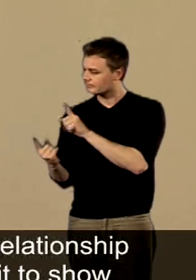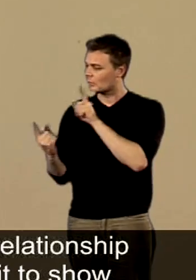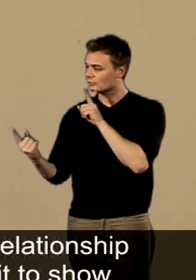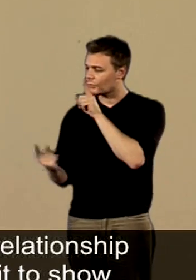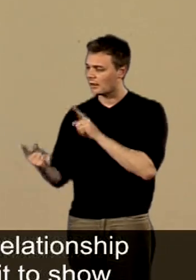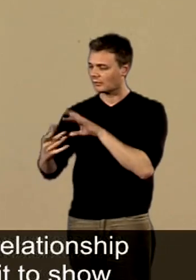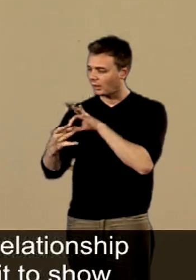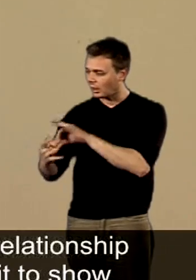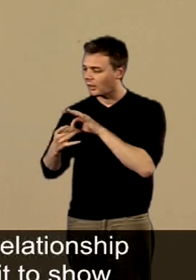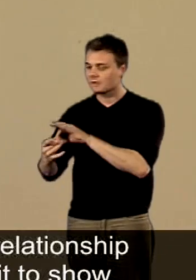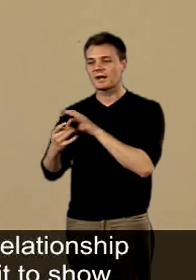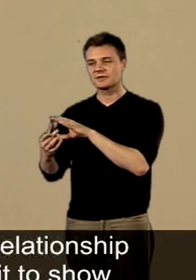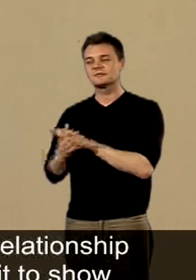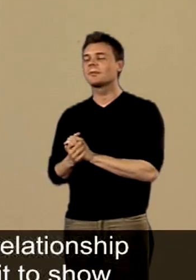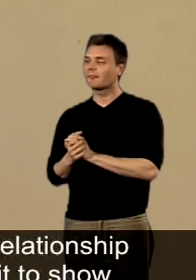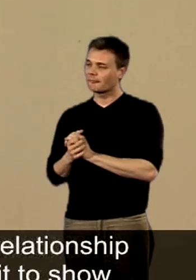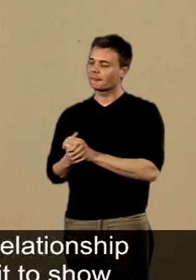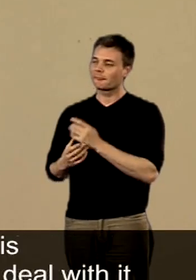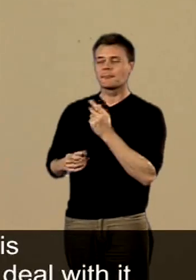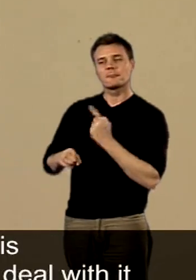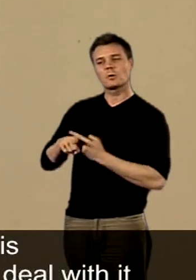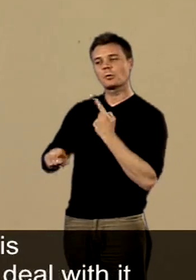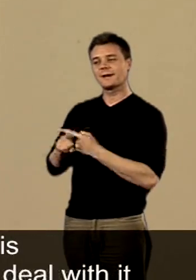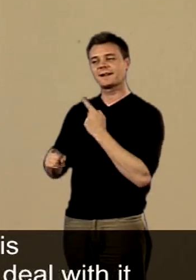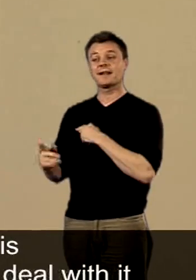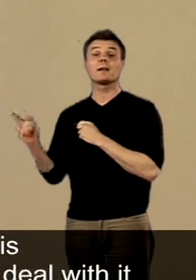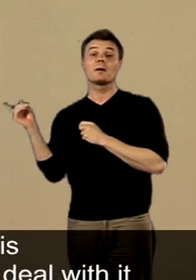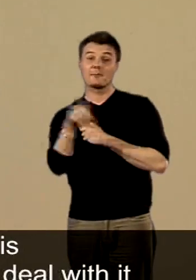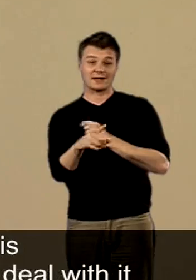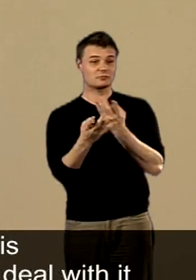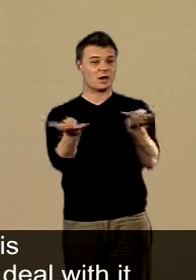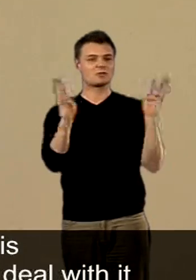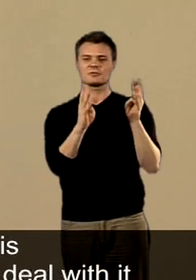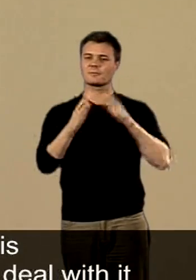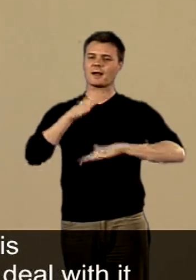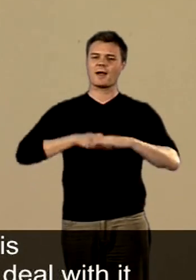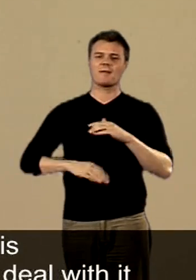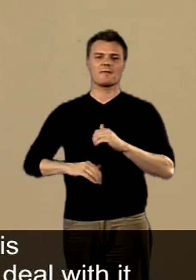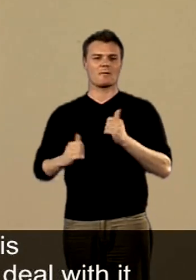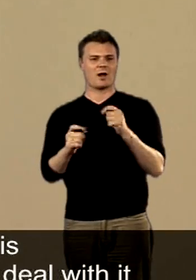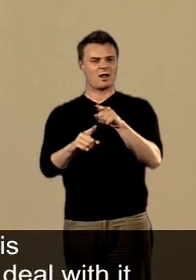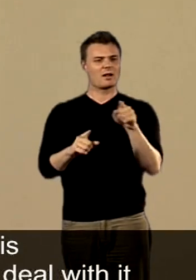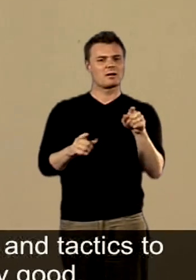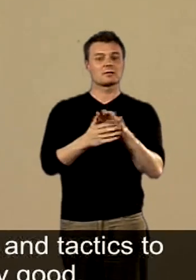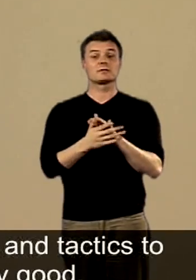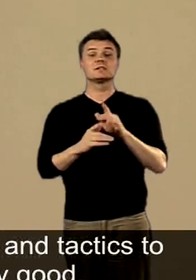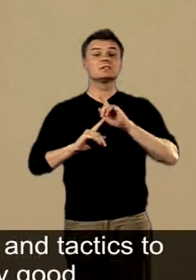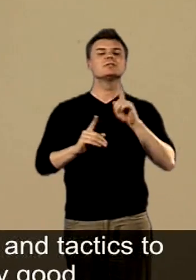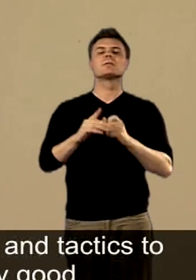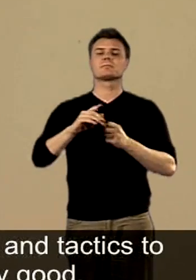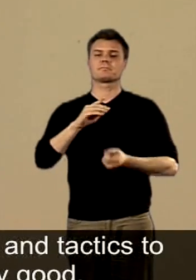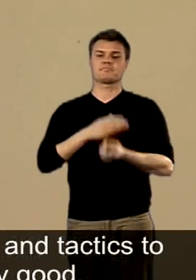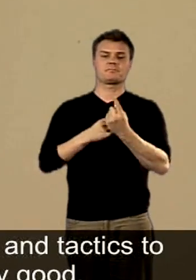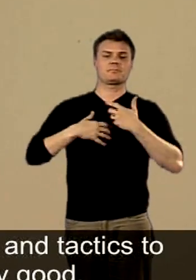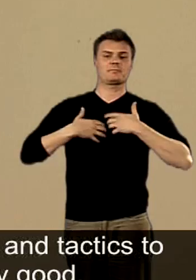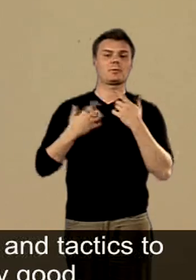relationship. And I mean, it doesn't take long before it's a show in the classroom when the student is misbehaving, and the teacher can deal with it a lot better